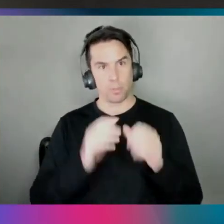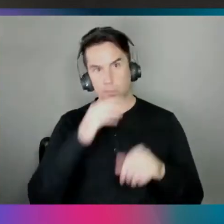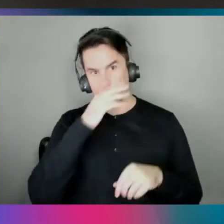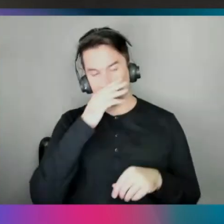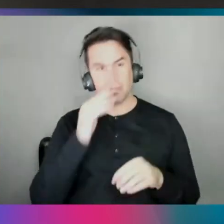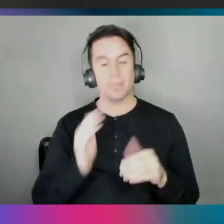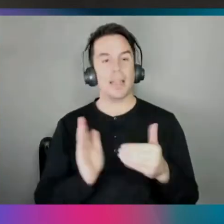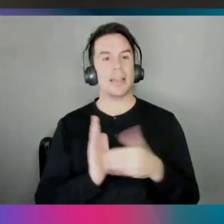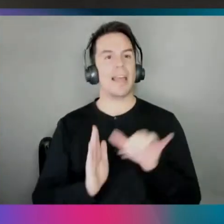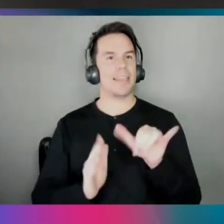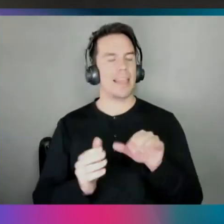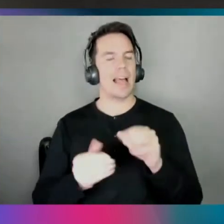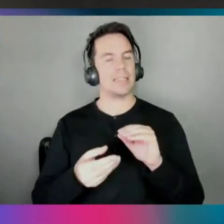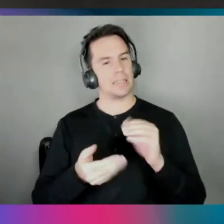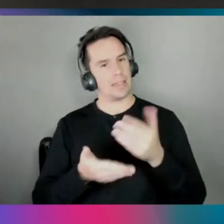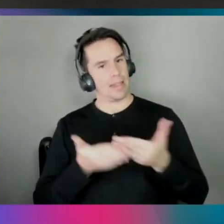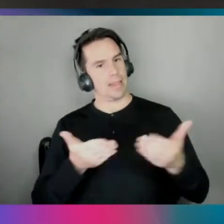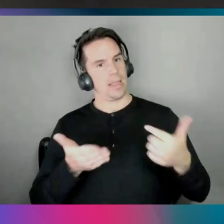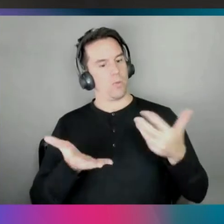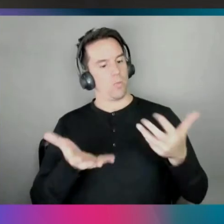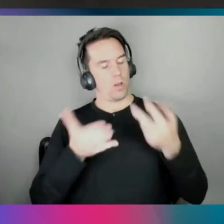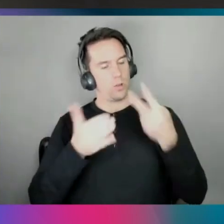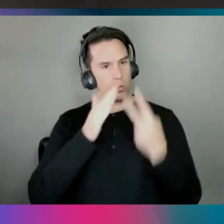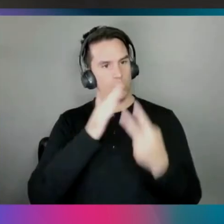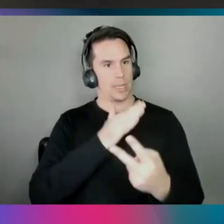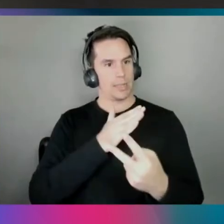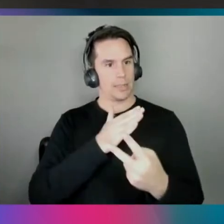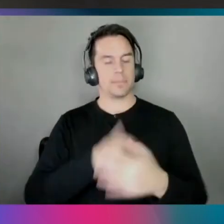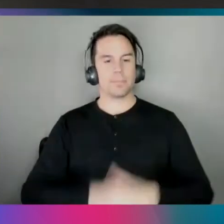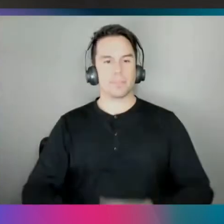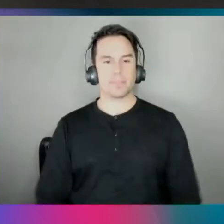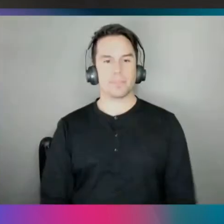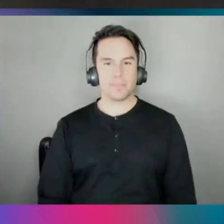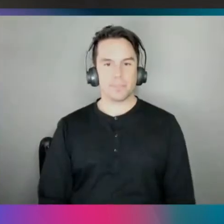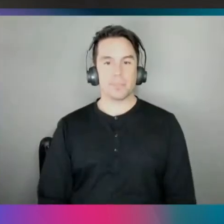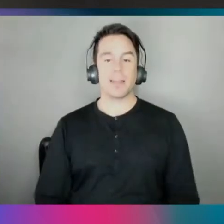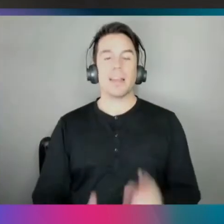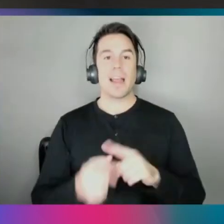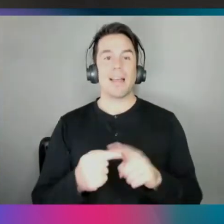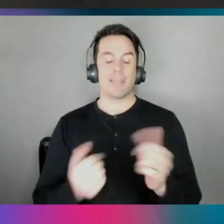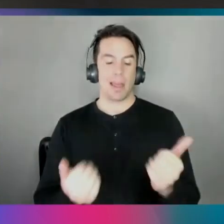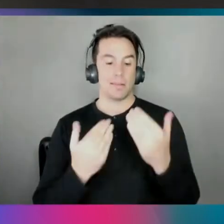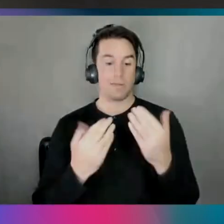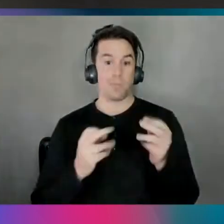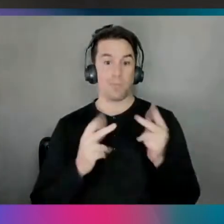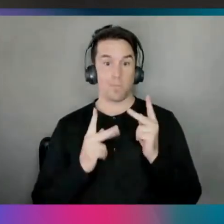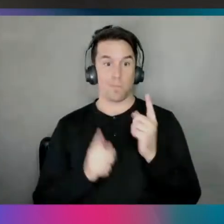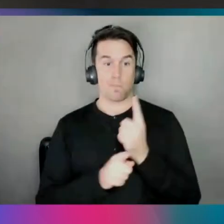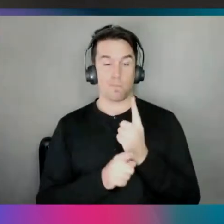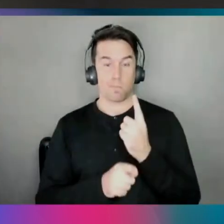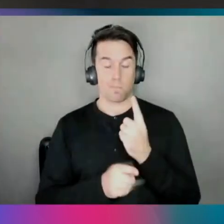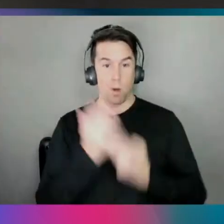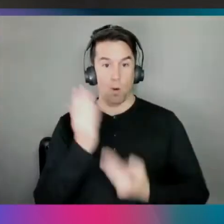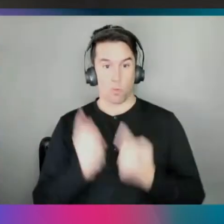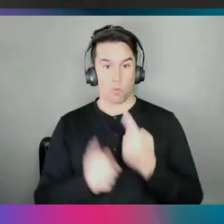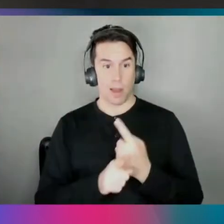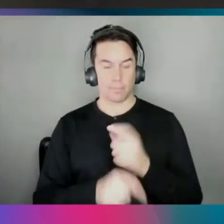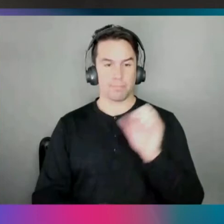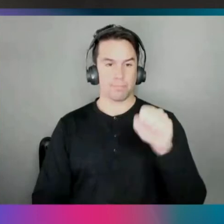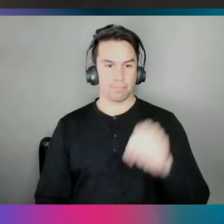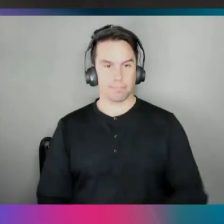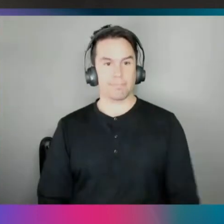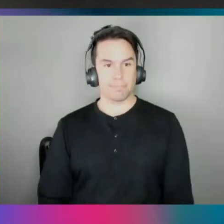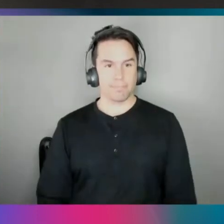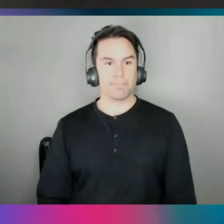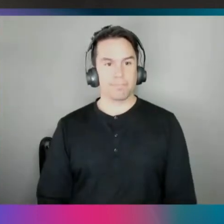predict, right? Yeah. So and then it returns both. Yep, exactly. Perfect. So now we have just a little bit here, just kind of look at that, see kind of